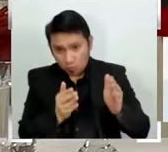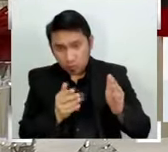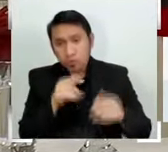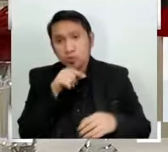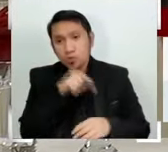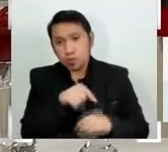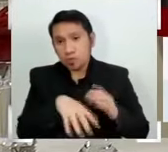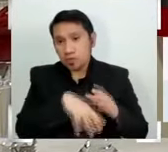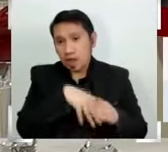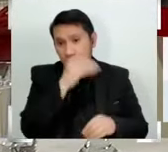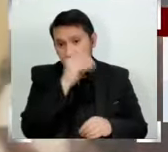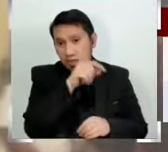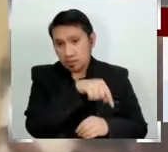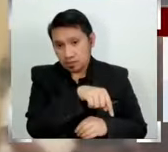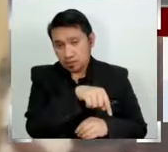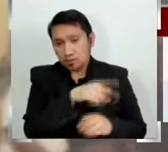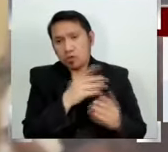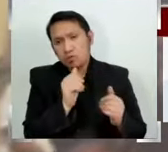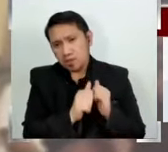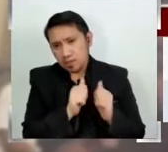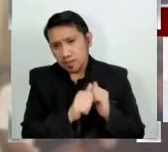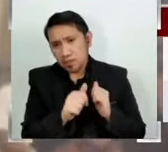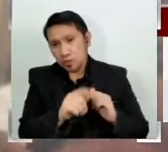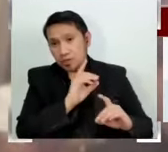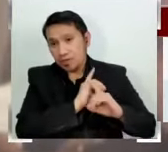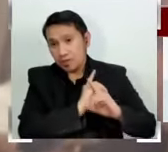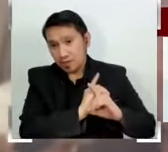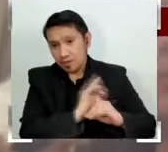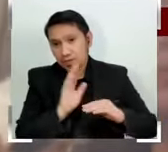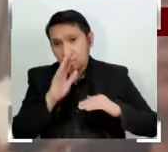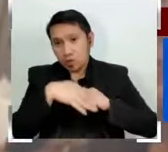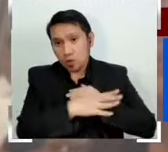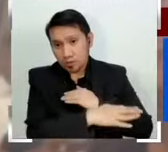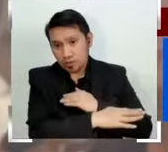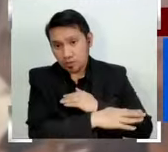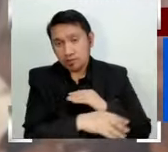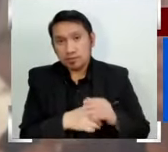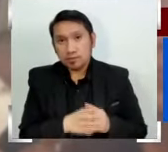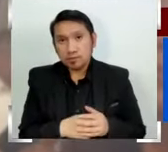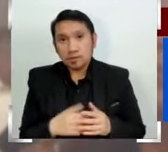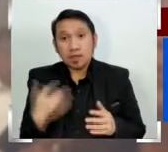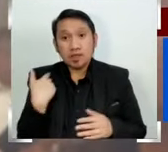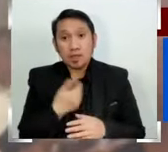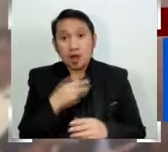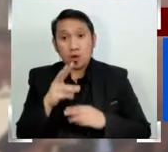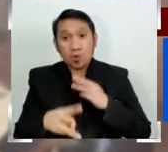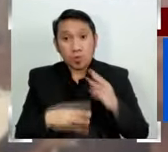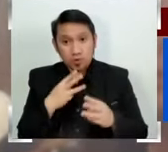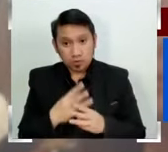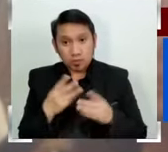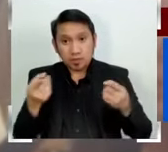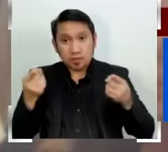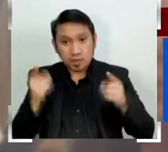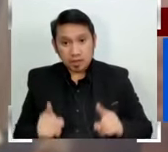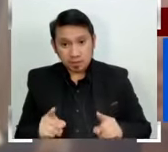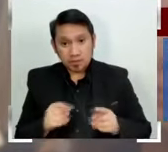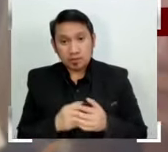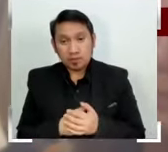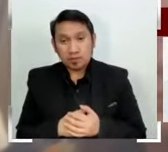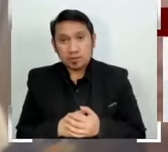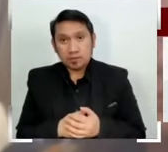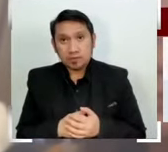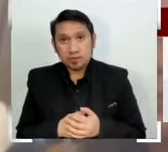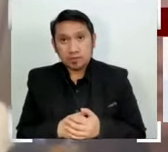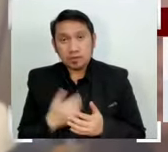or territorial defense. It's high time because of the world conditions that the volatility